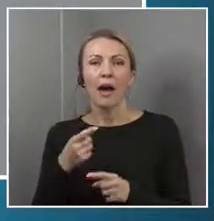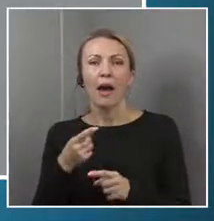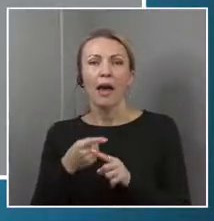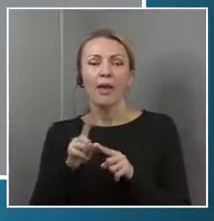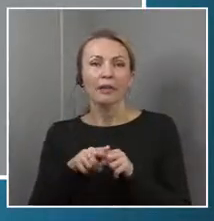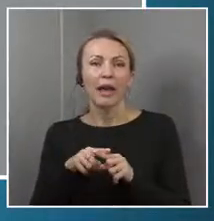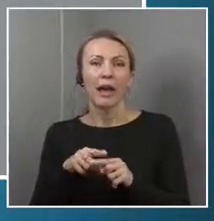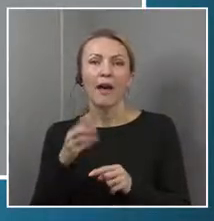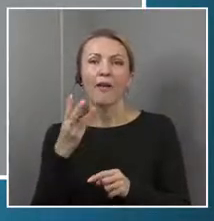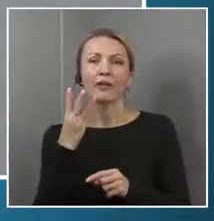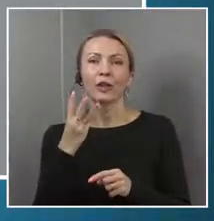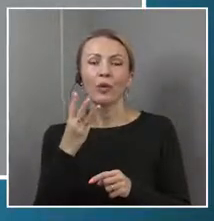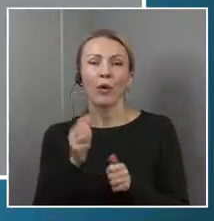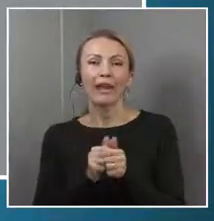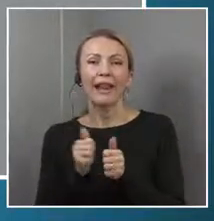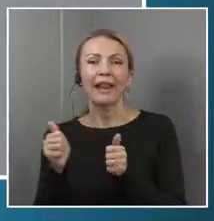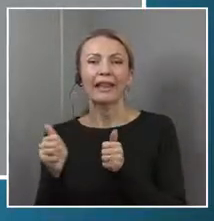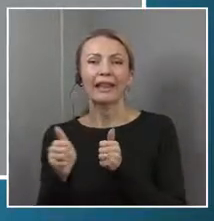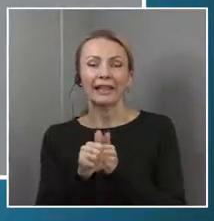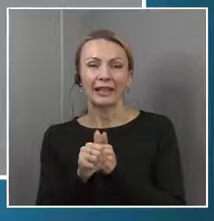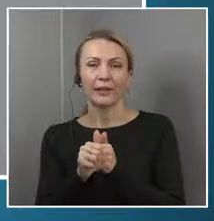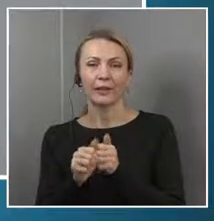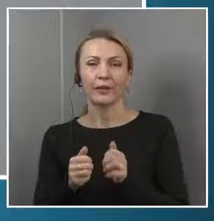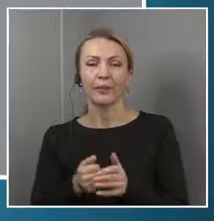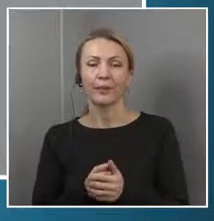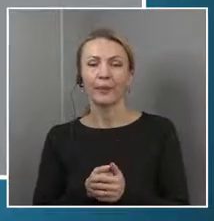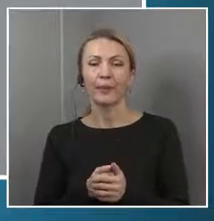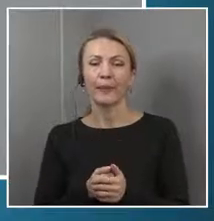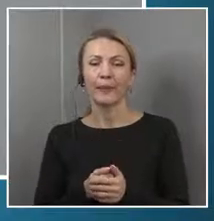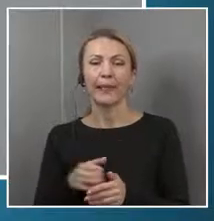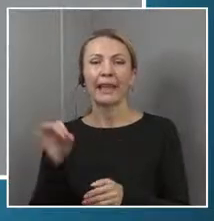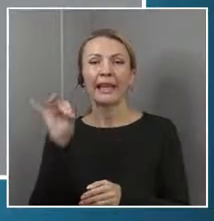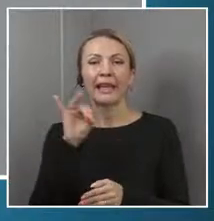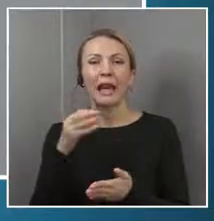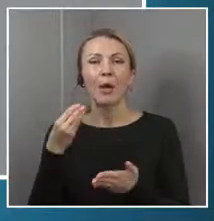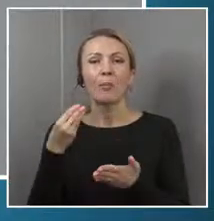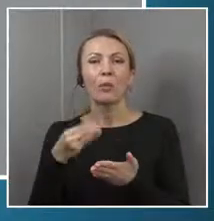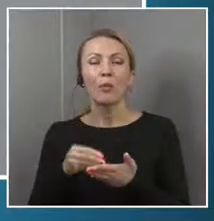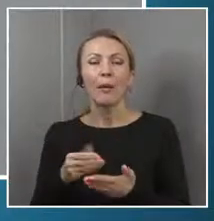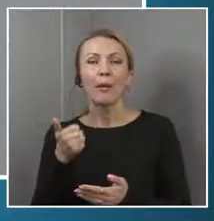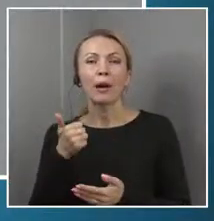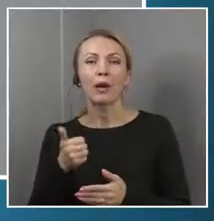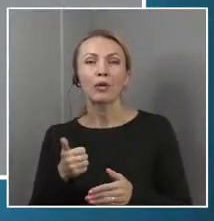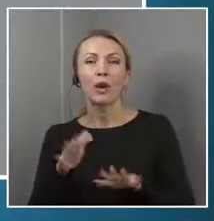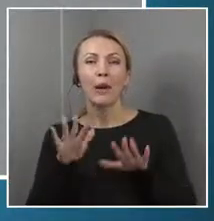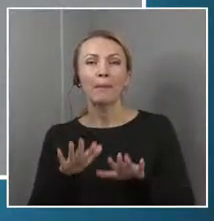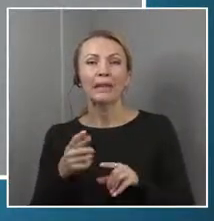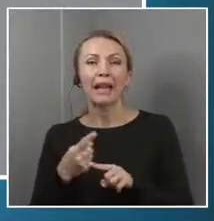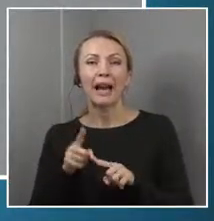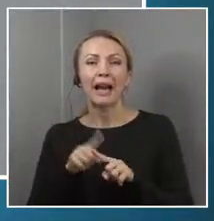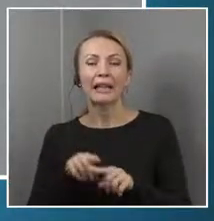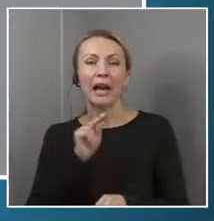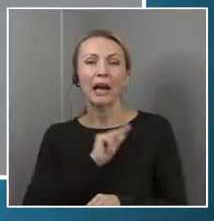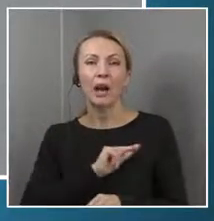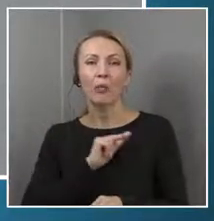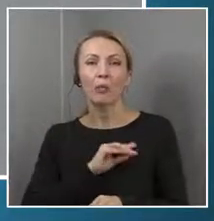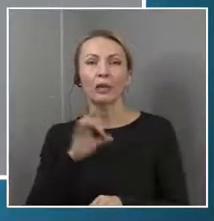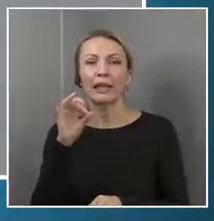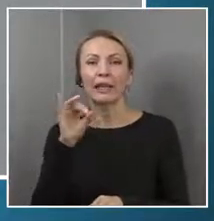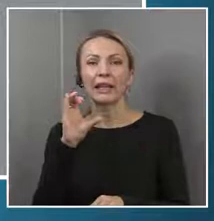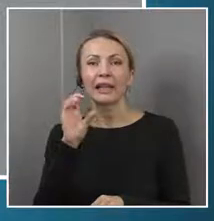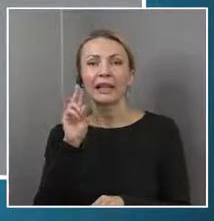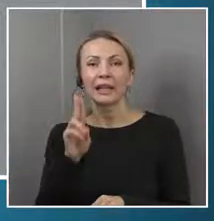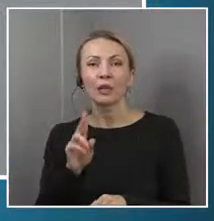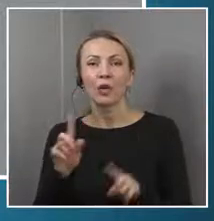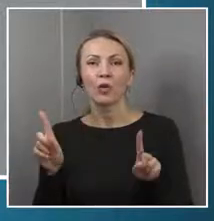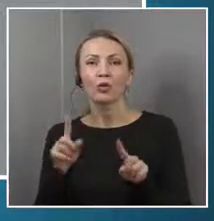And Picasso is always in this top 10. But if you, for instance, pick one period of